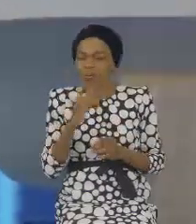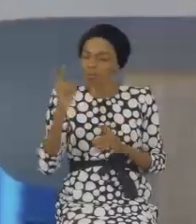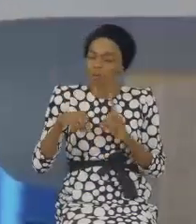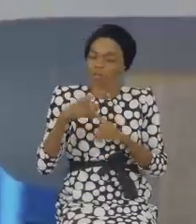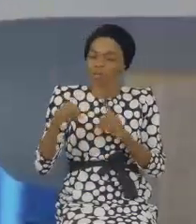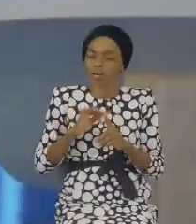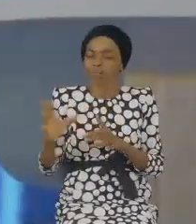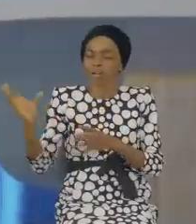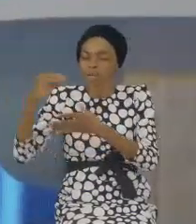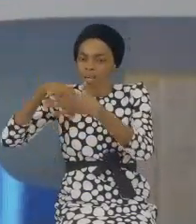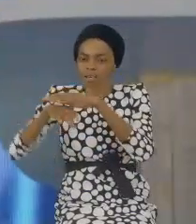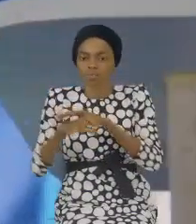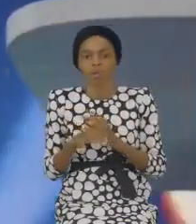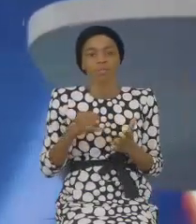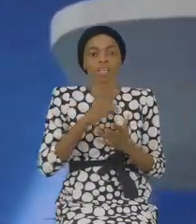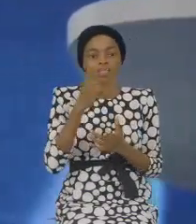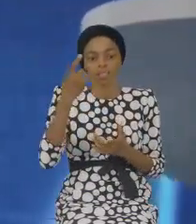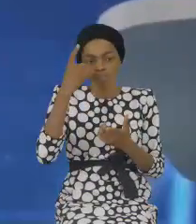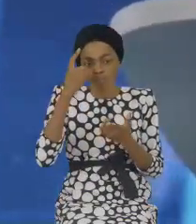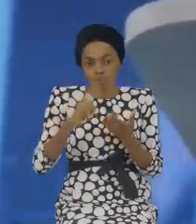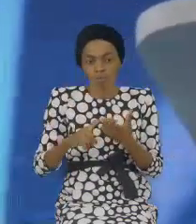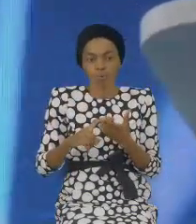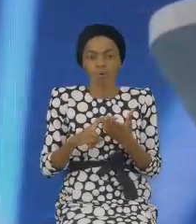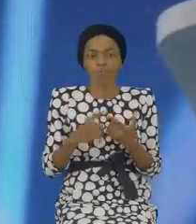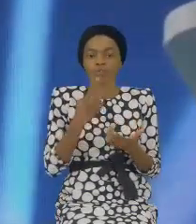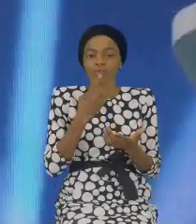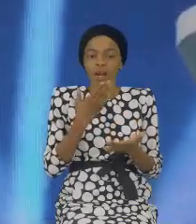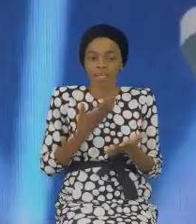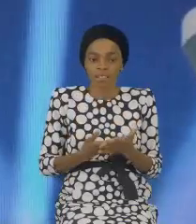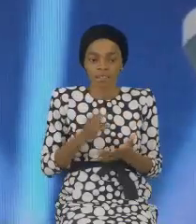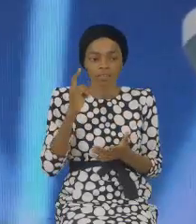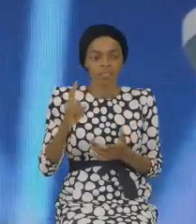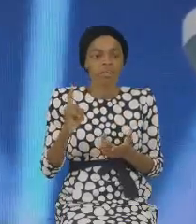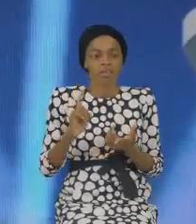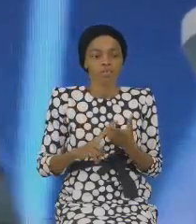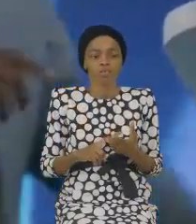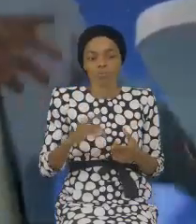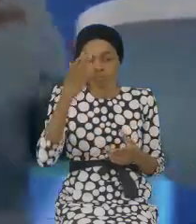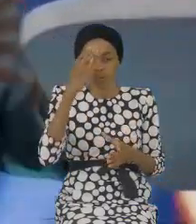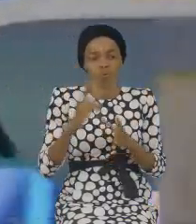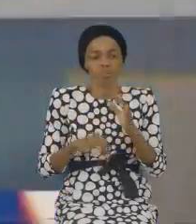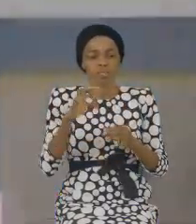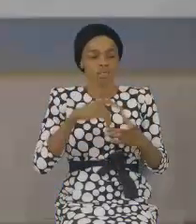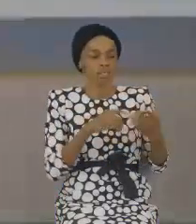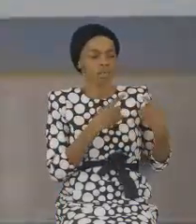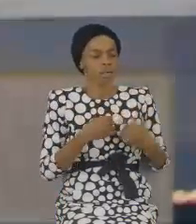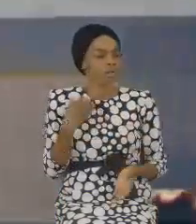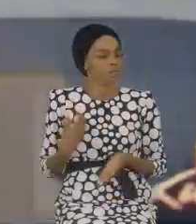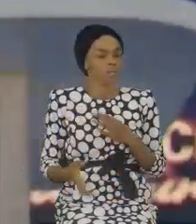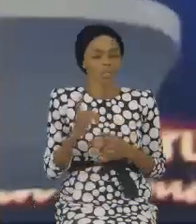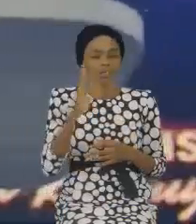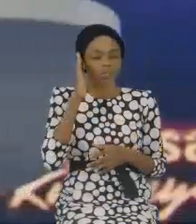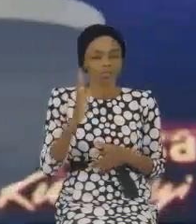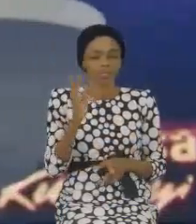it says, it's to prove you and to know what was in your heart, whether thou wouldest